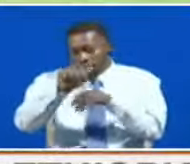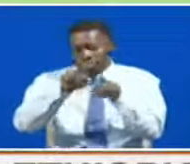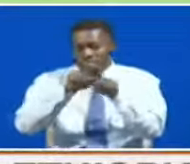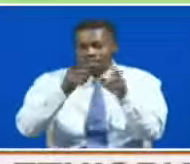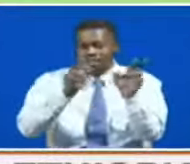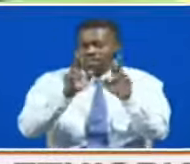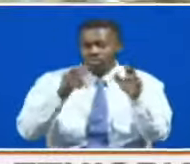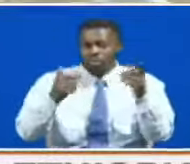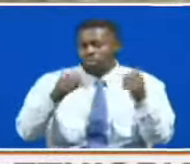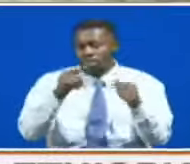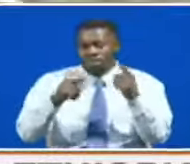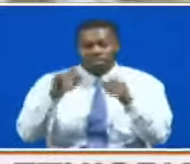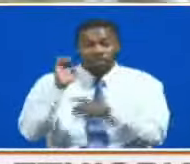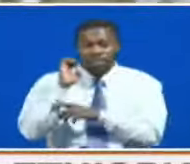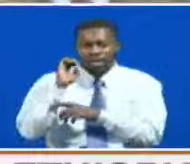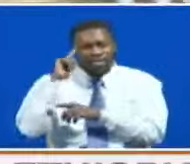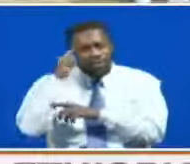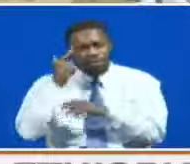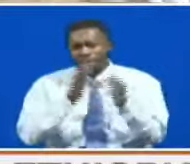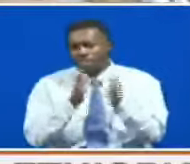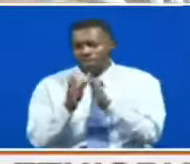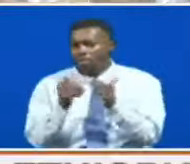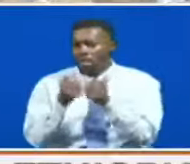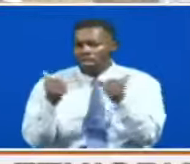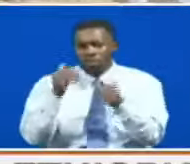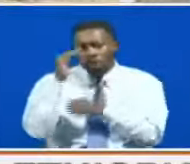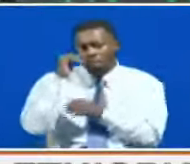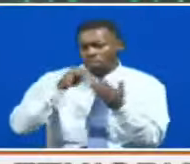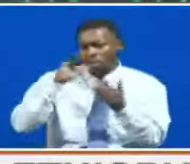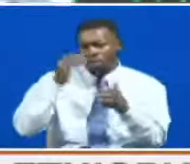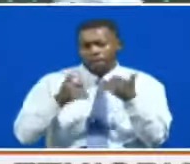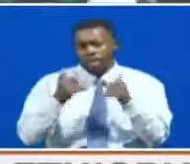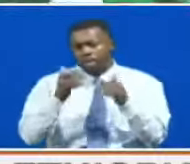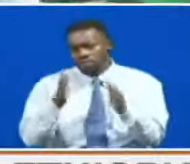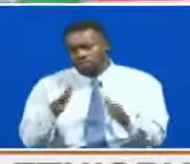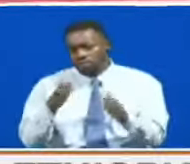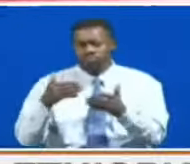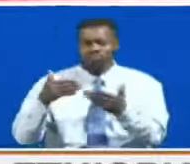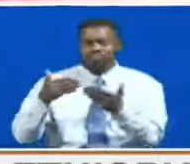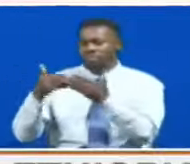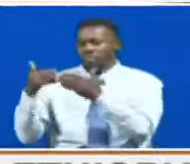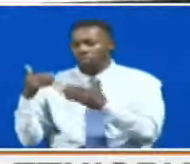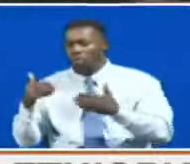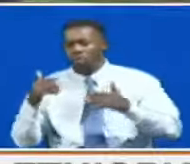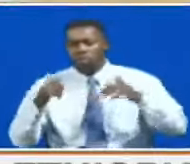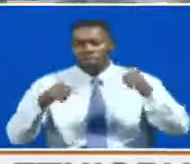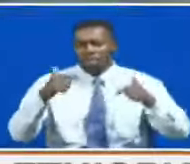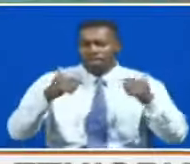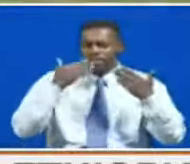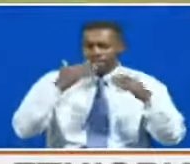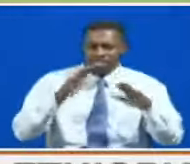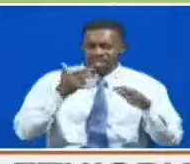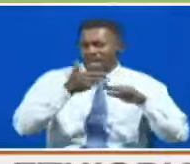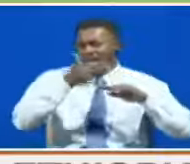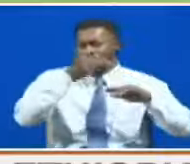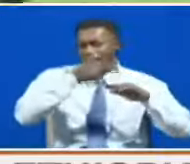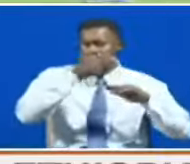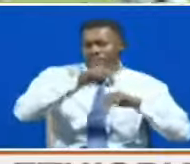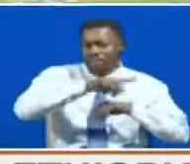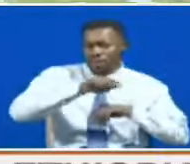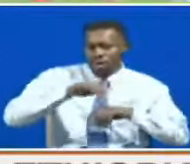Ethiopia. I think we are prepared because most of our players have been competing at the highest level